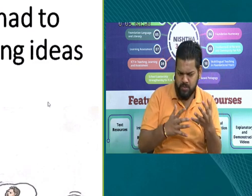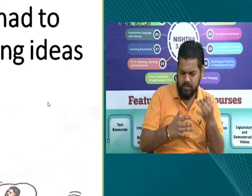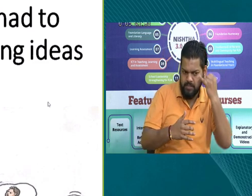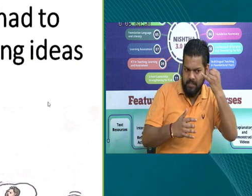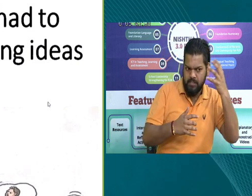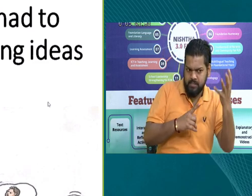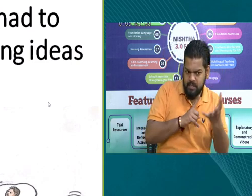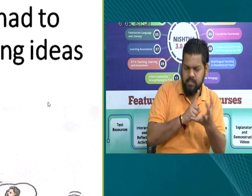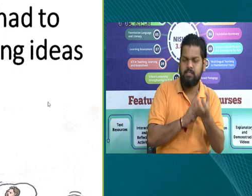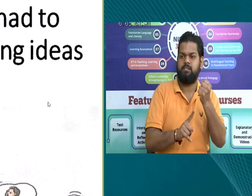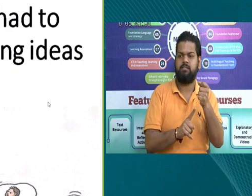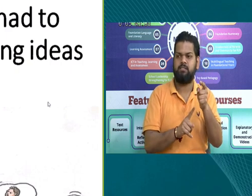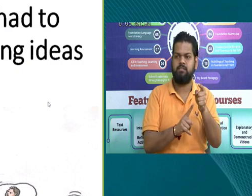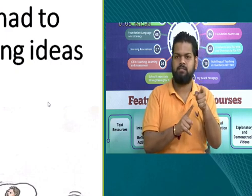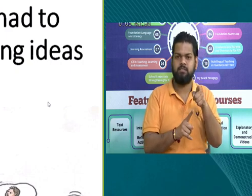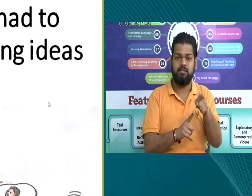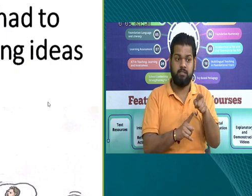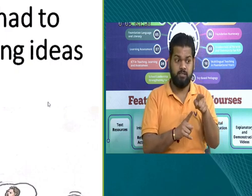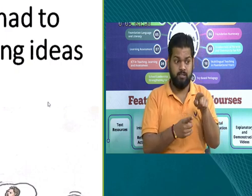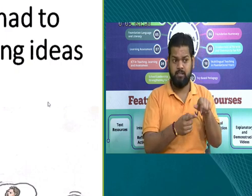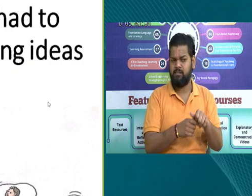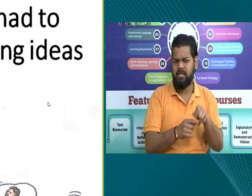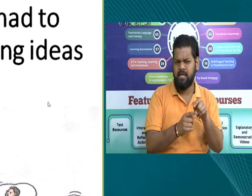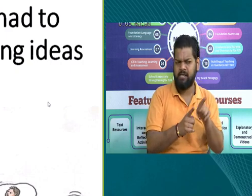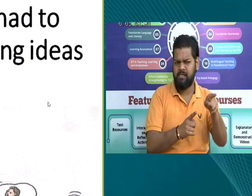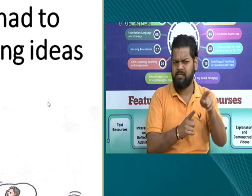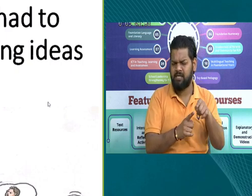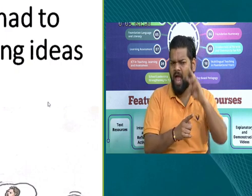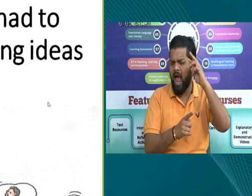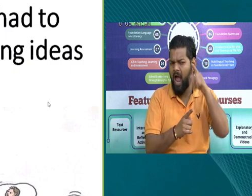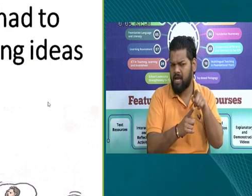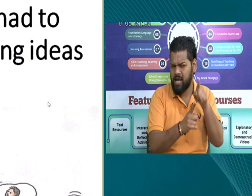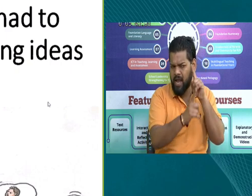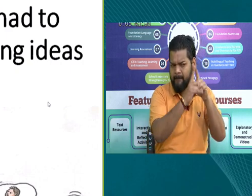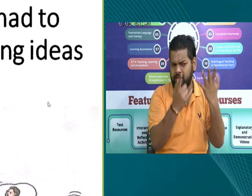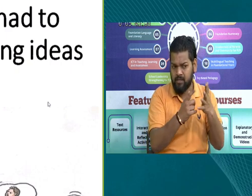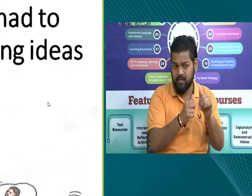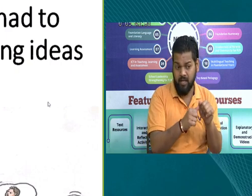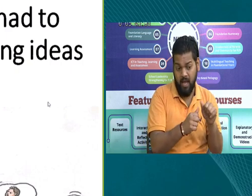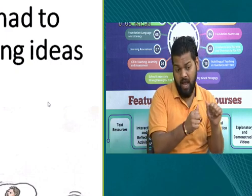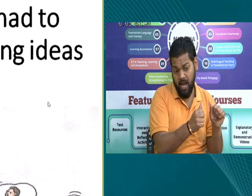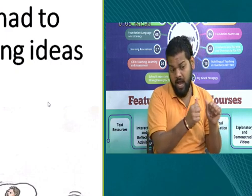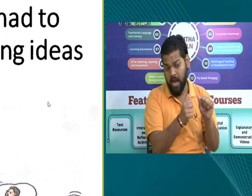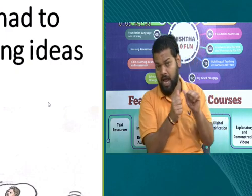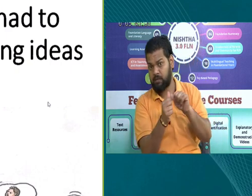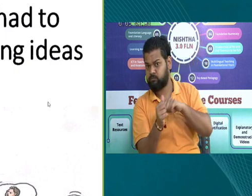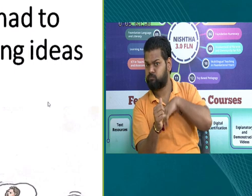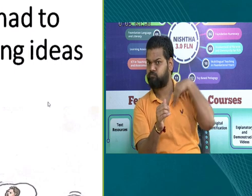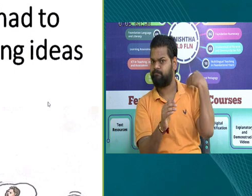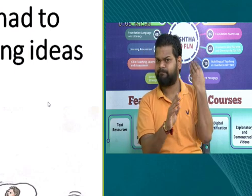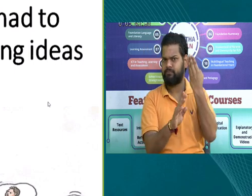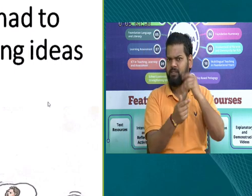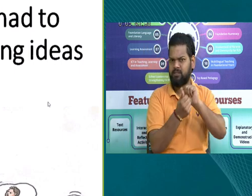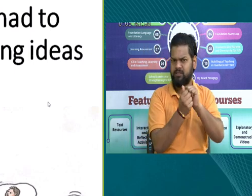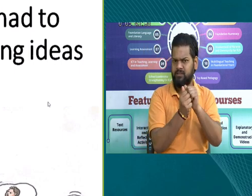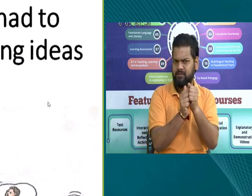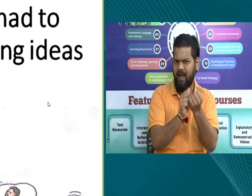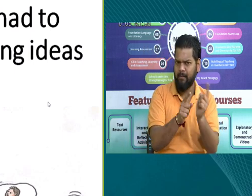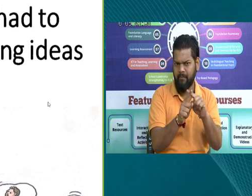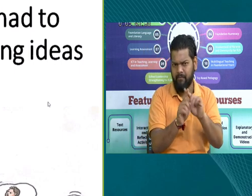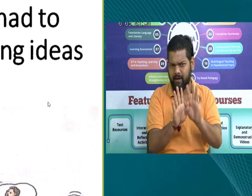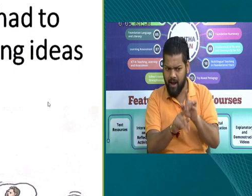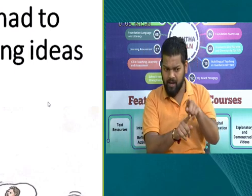new thing to reverse the changes. Now he had to make people old, because as